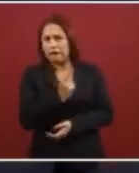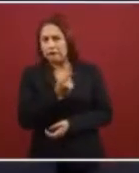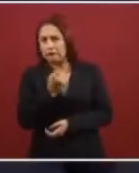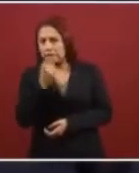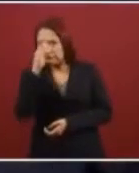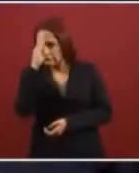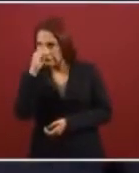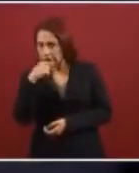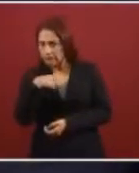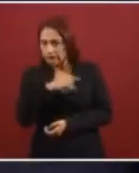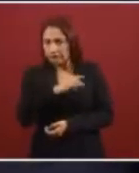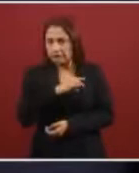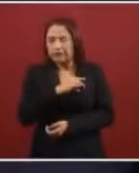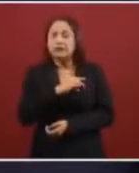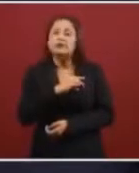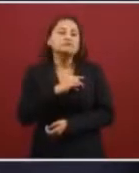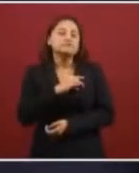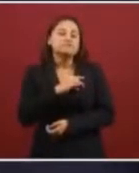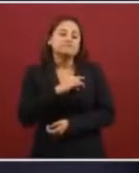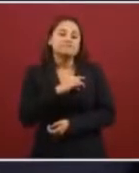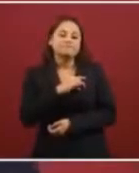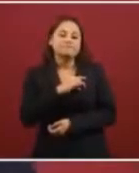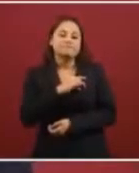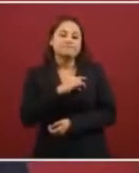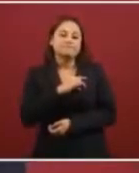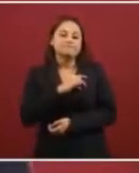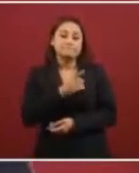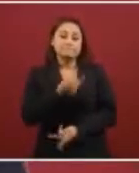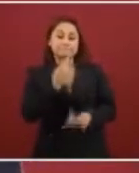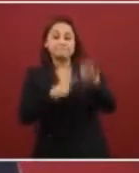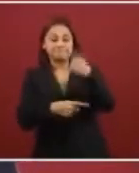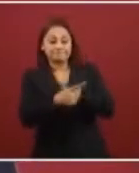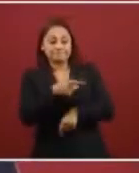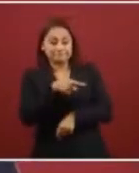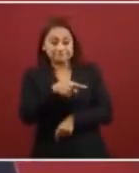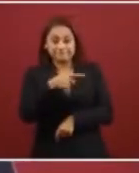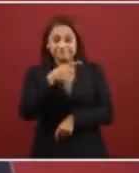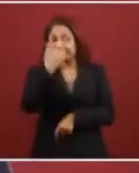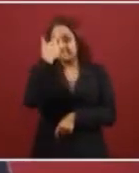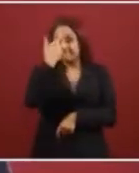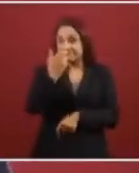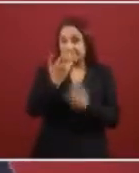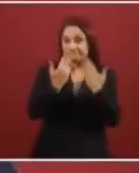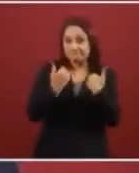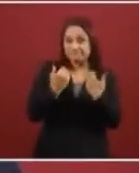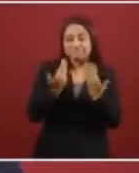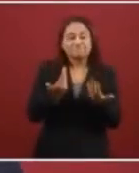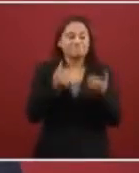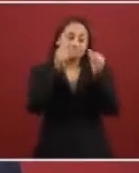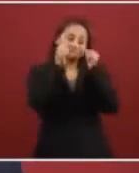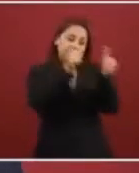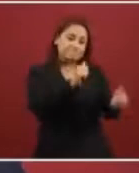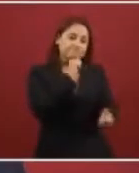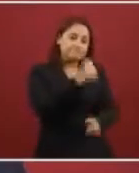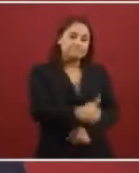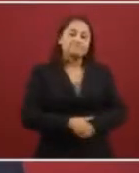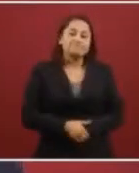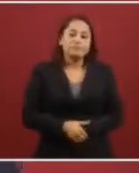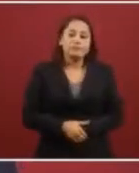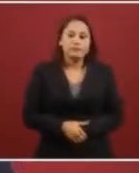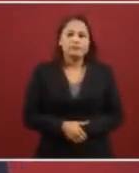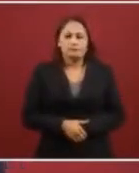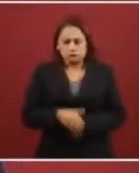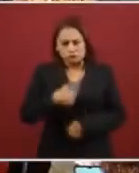Si no hay razón, si but no if justicia, there is no reason to no and justice, it will not be done. Nosotros fuimos opositores. We